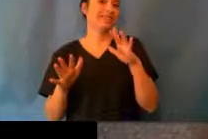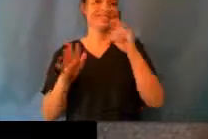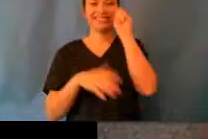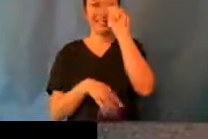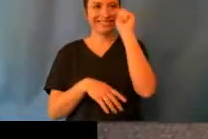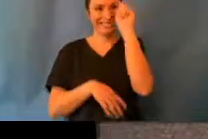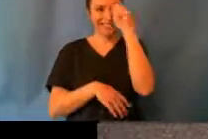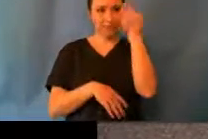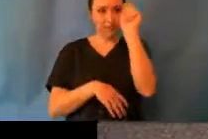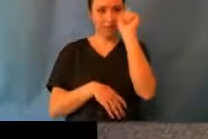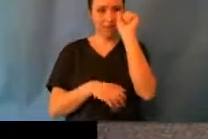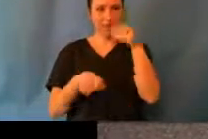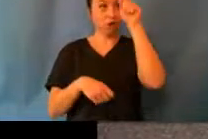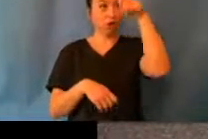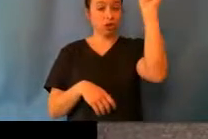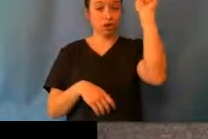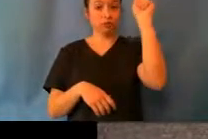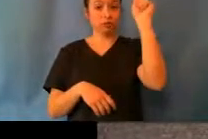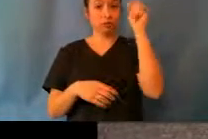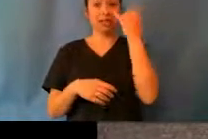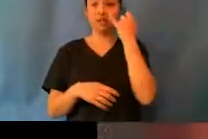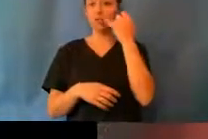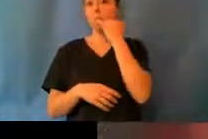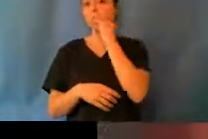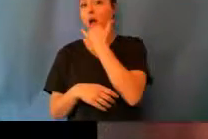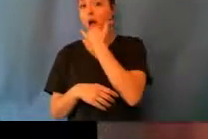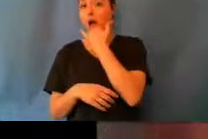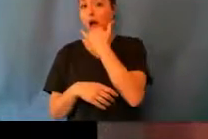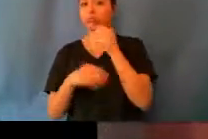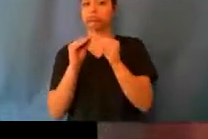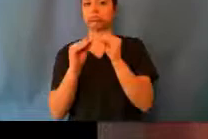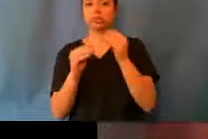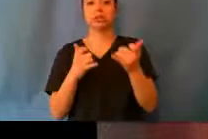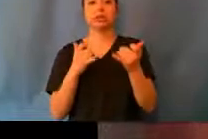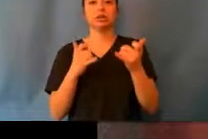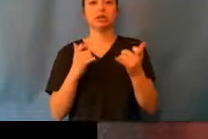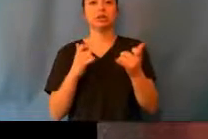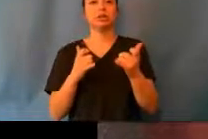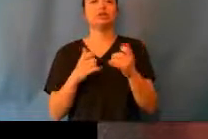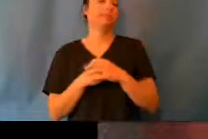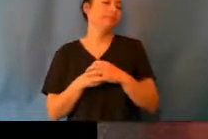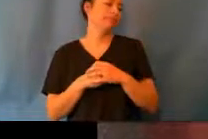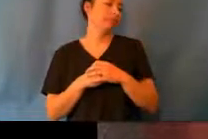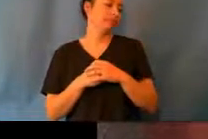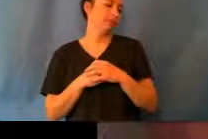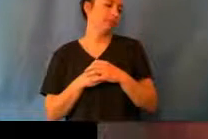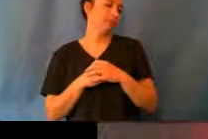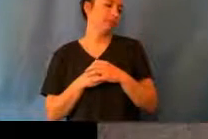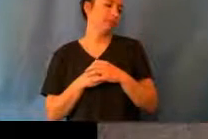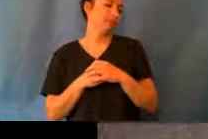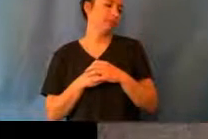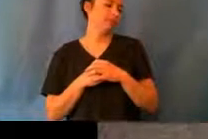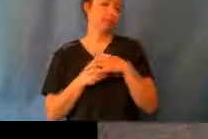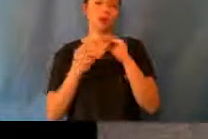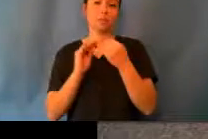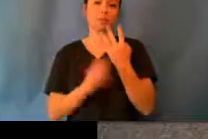face or a check mark. If you don't, correct it and make sure you look at mine so you know why it's 3. All right,